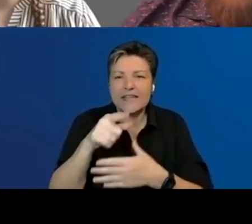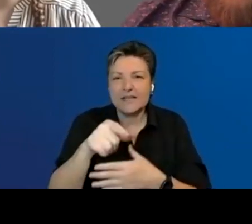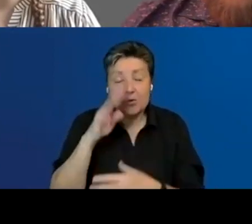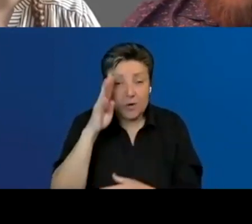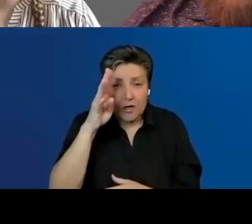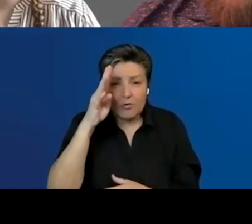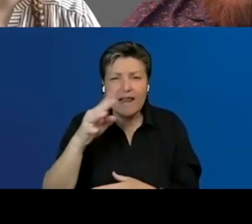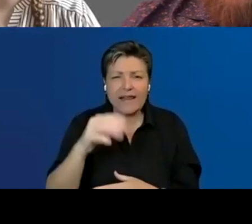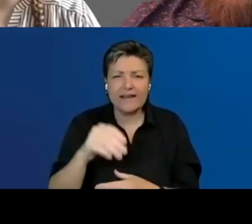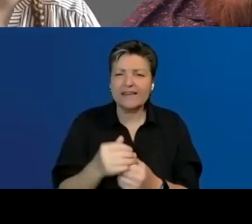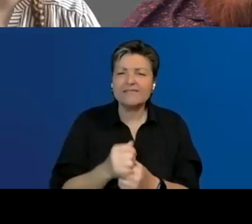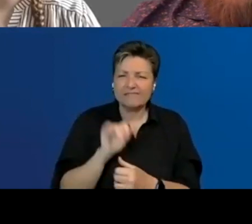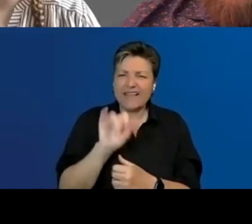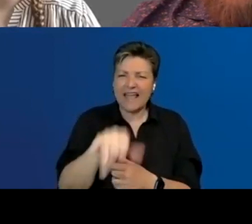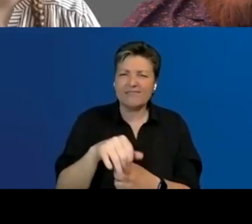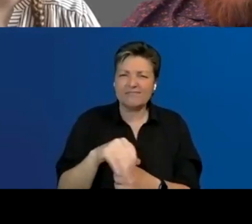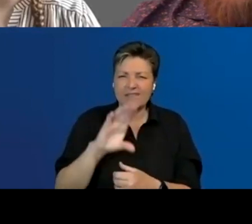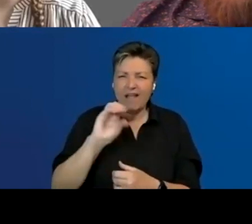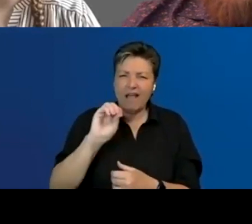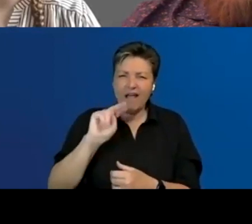think that